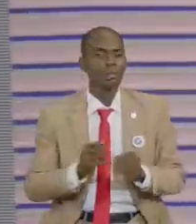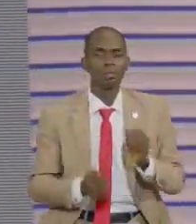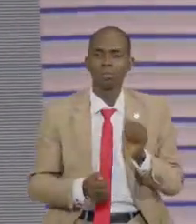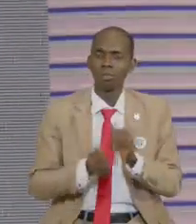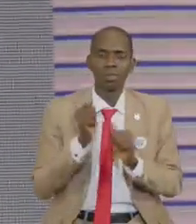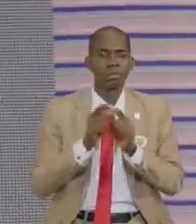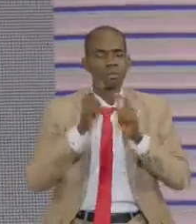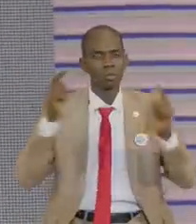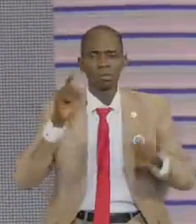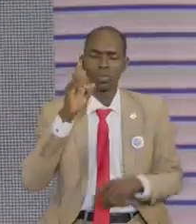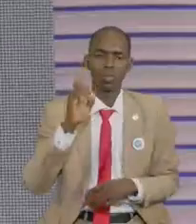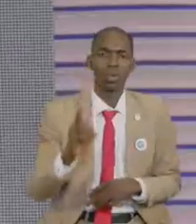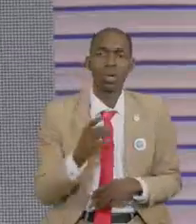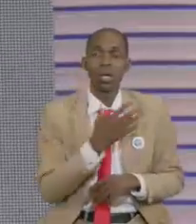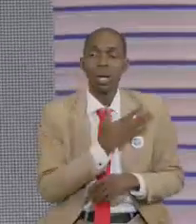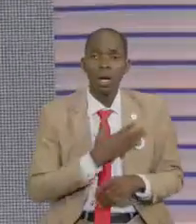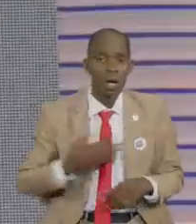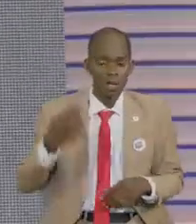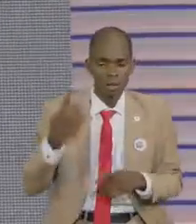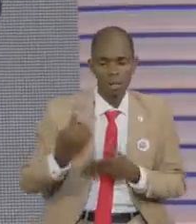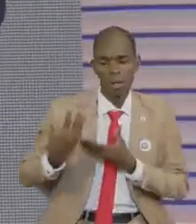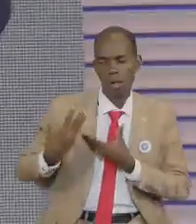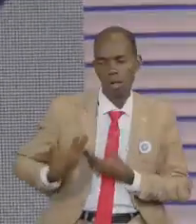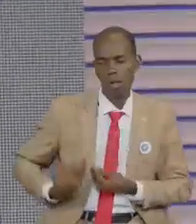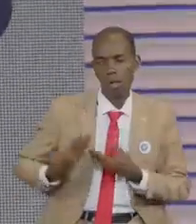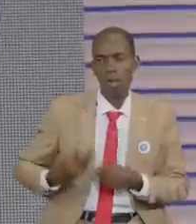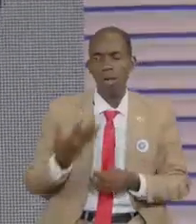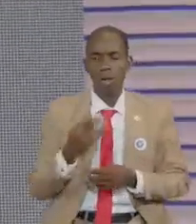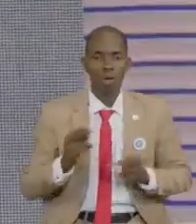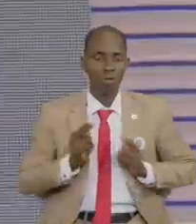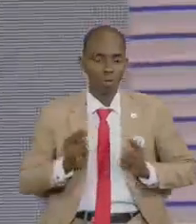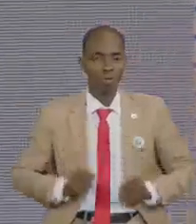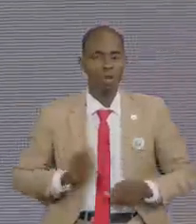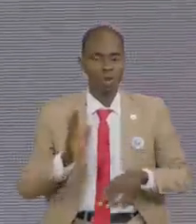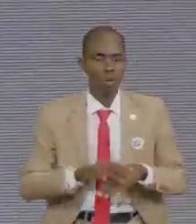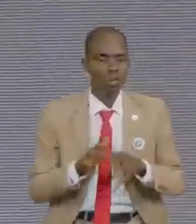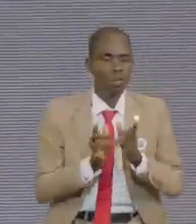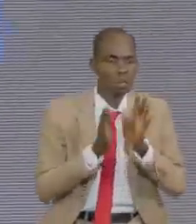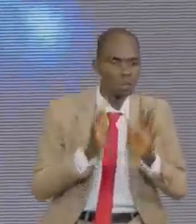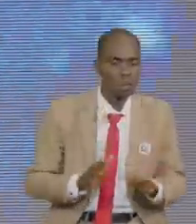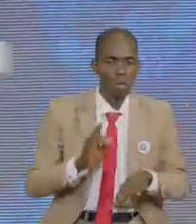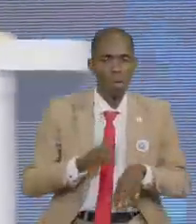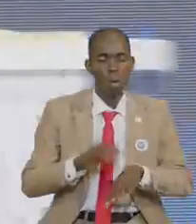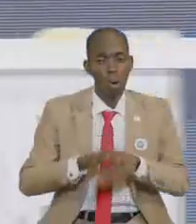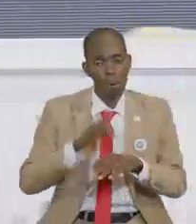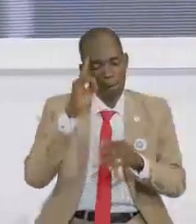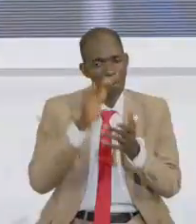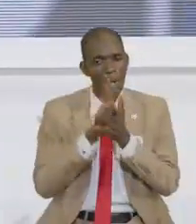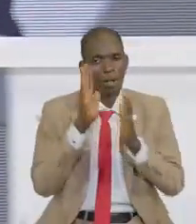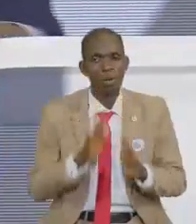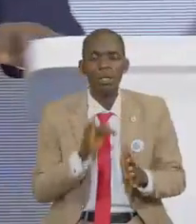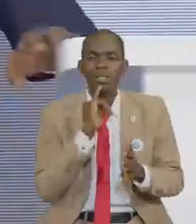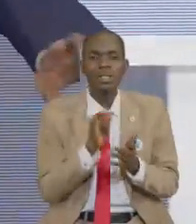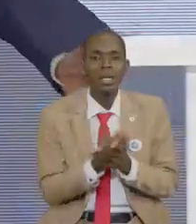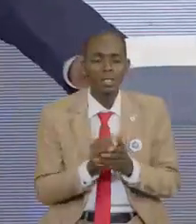the tendency of the human being, even of the Christians, of the believers, is that they obey the people